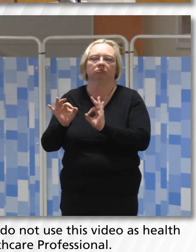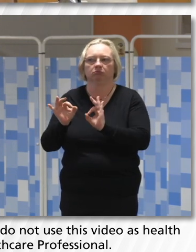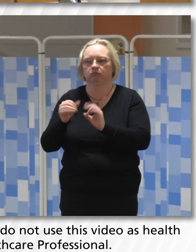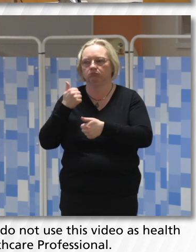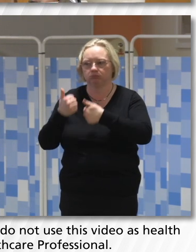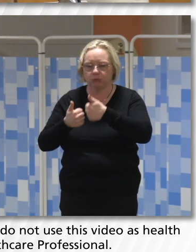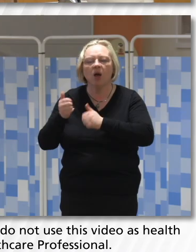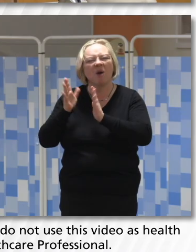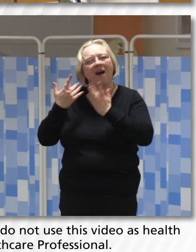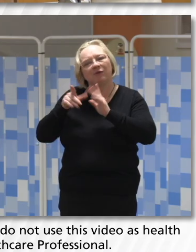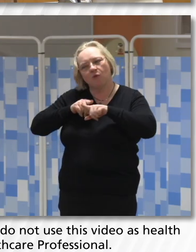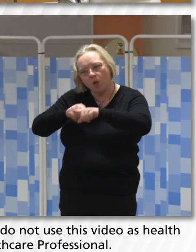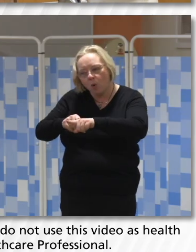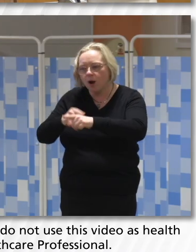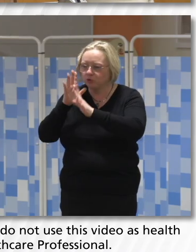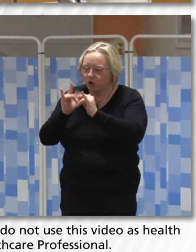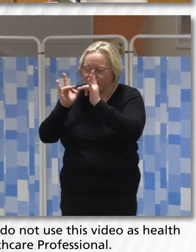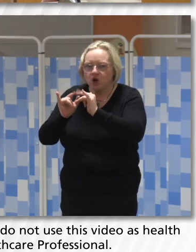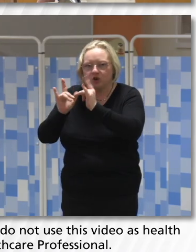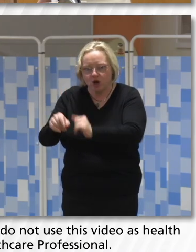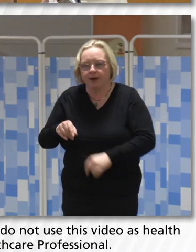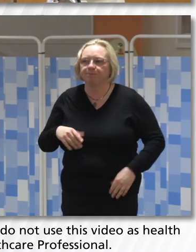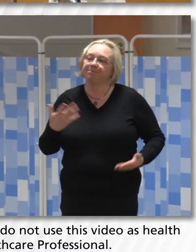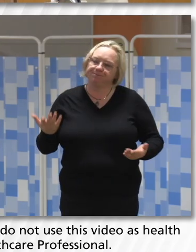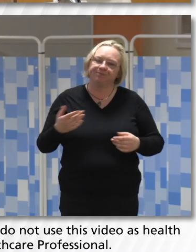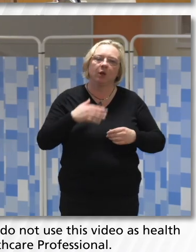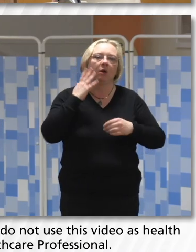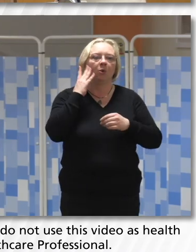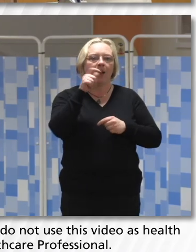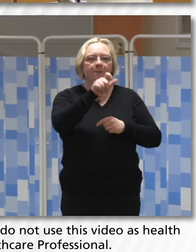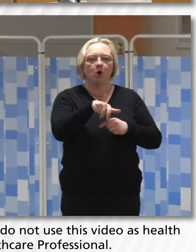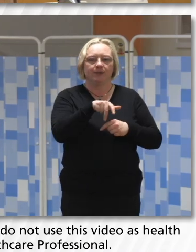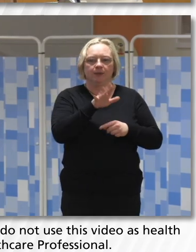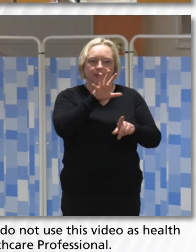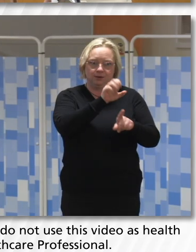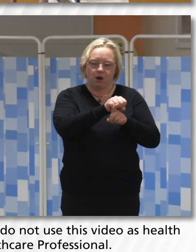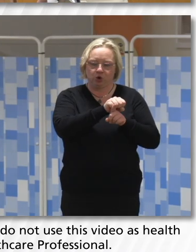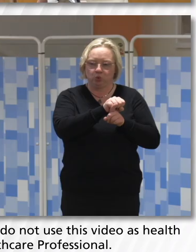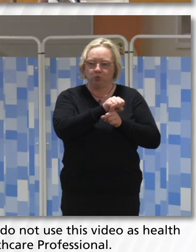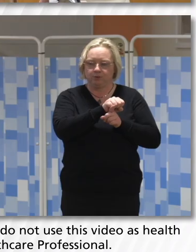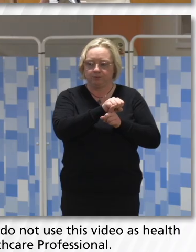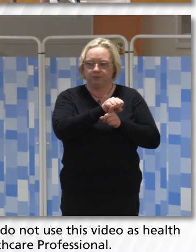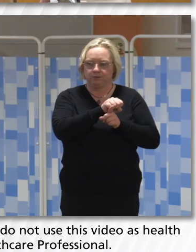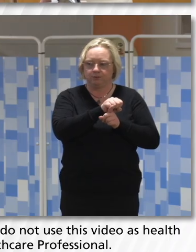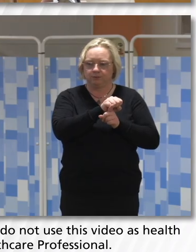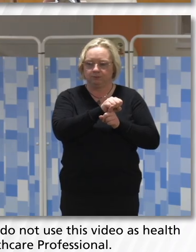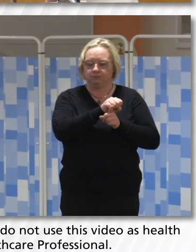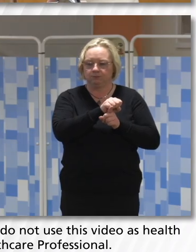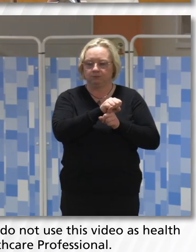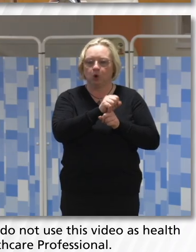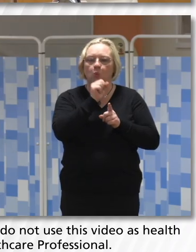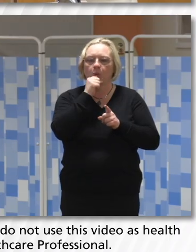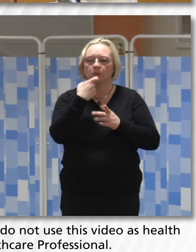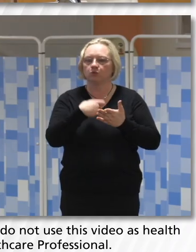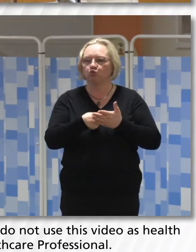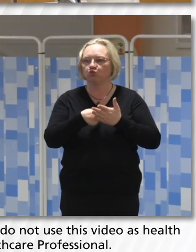So when a person is diagnosed with Parkinson's, they are referred to